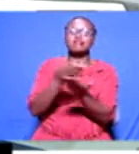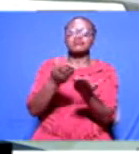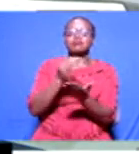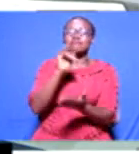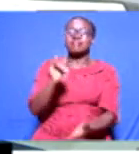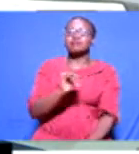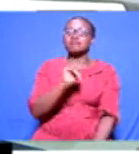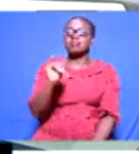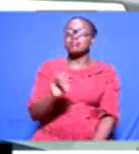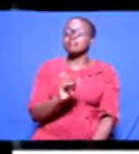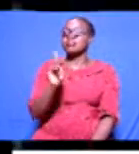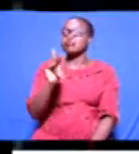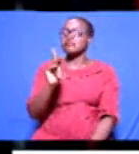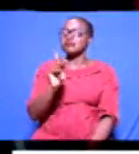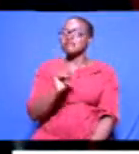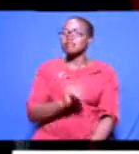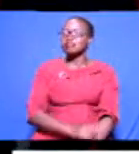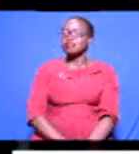Curia.